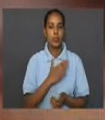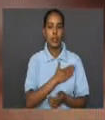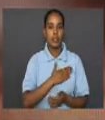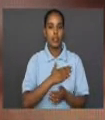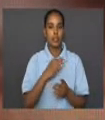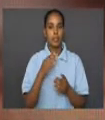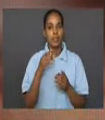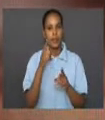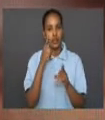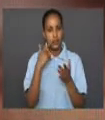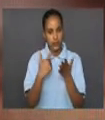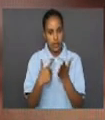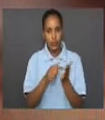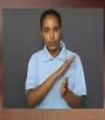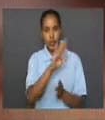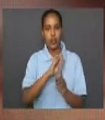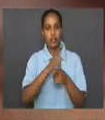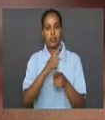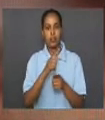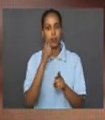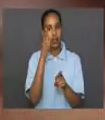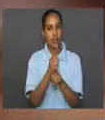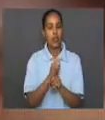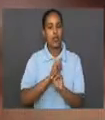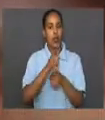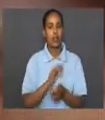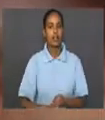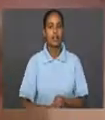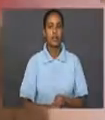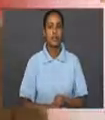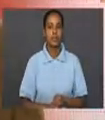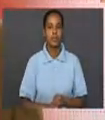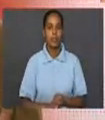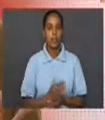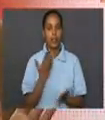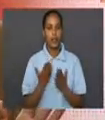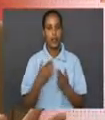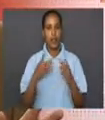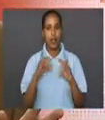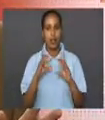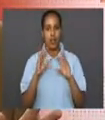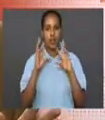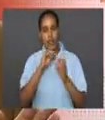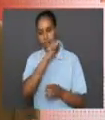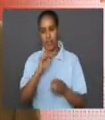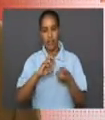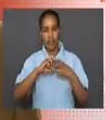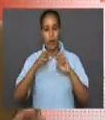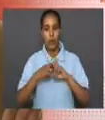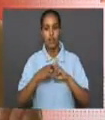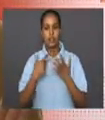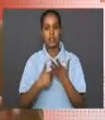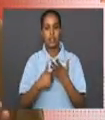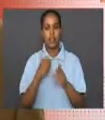Please check your answers to make sure they are correct. If you had any trouble with this